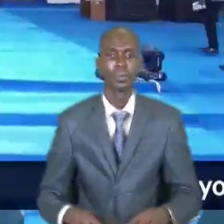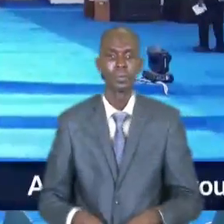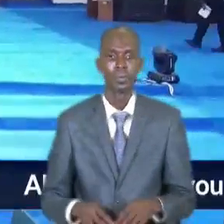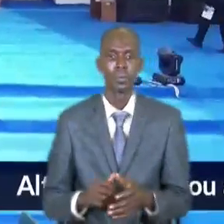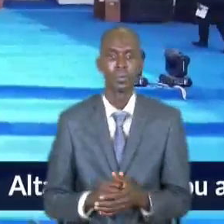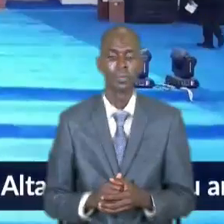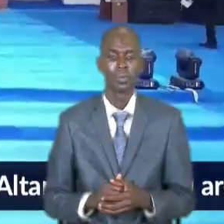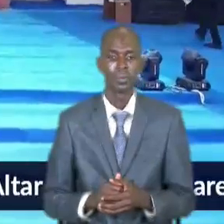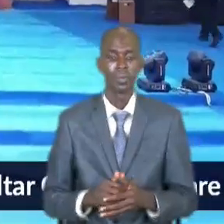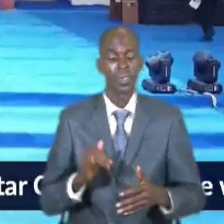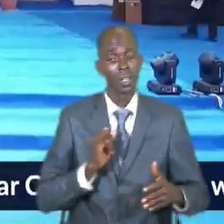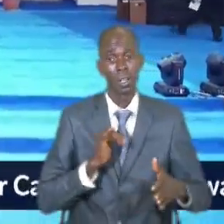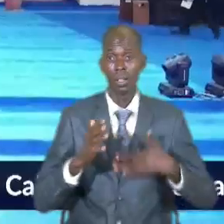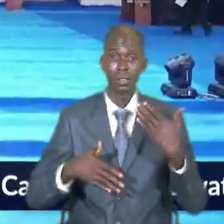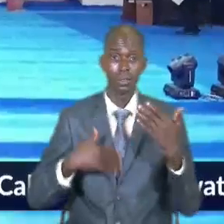I rejoice with you.